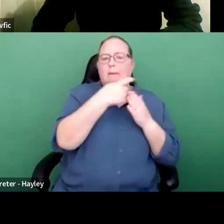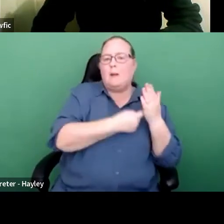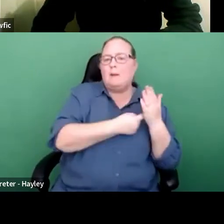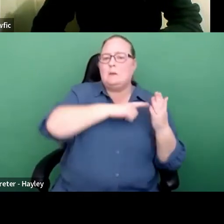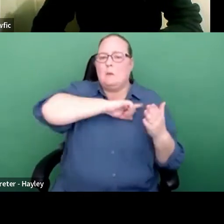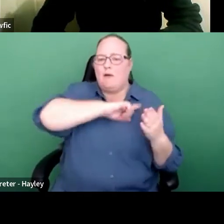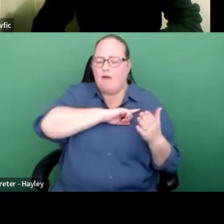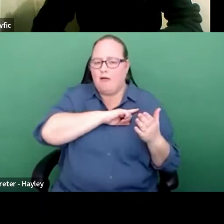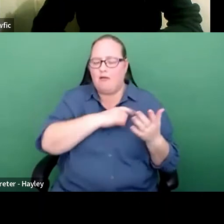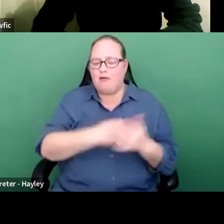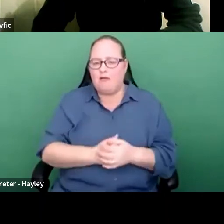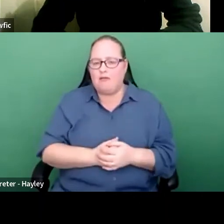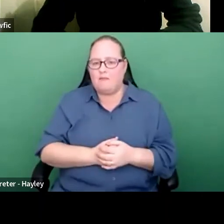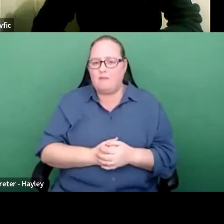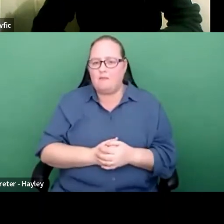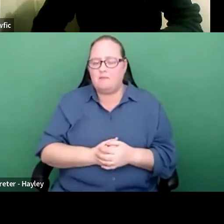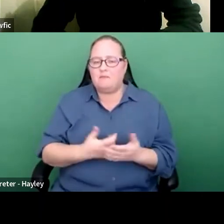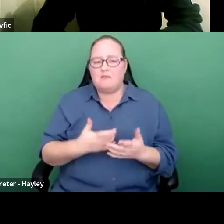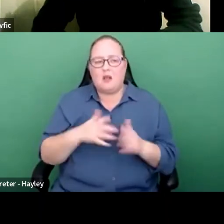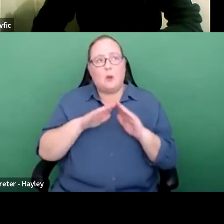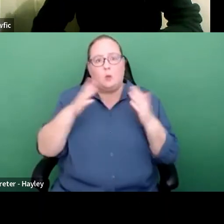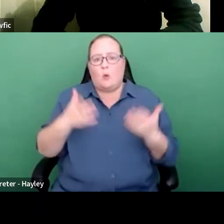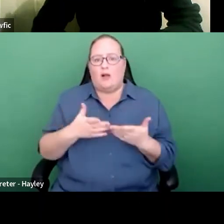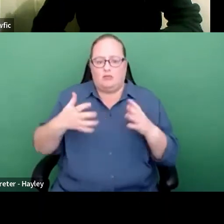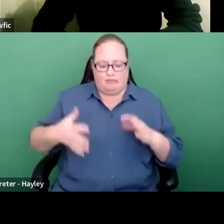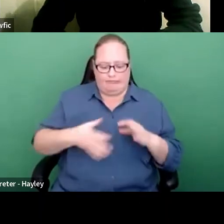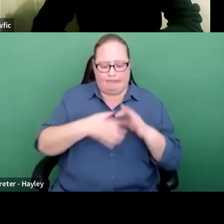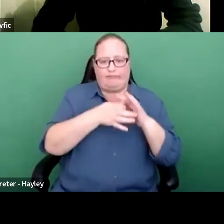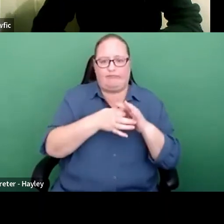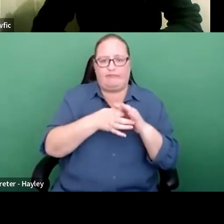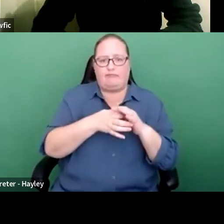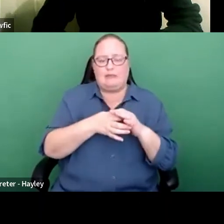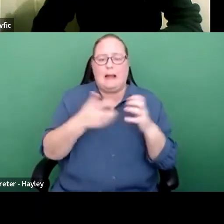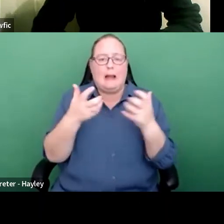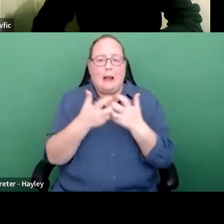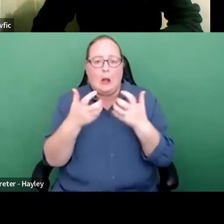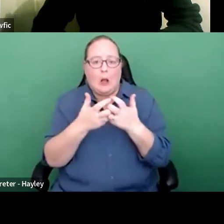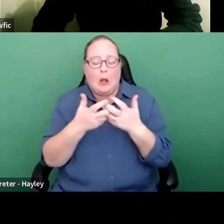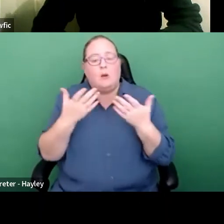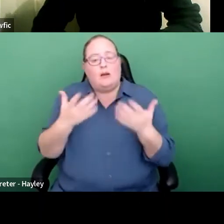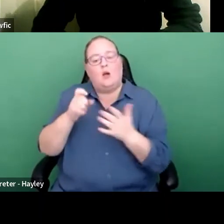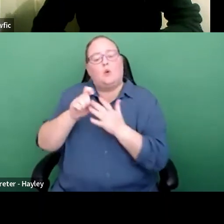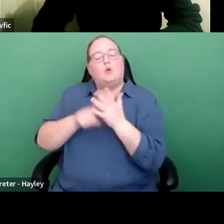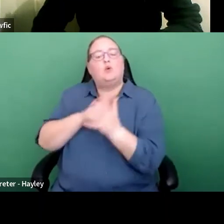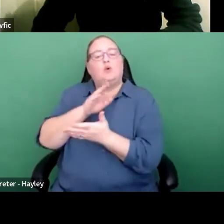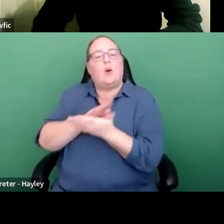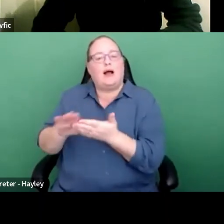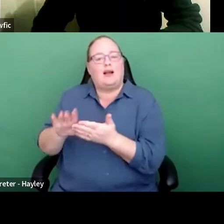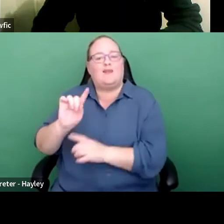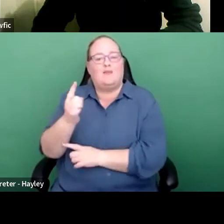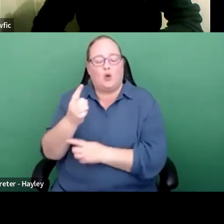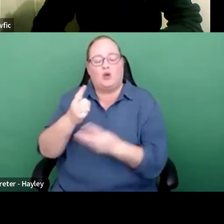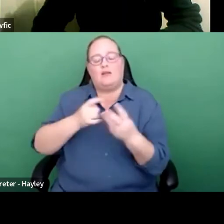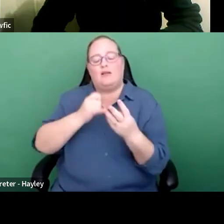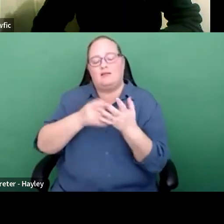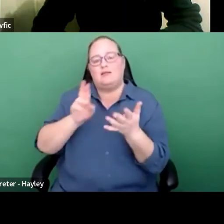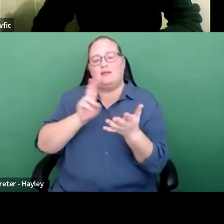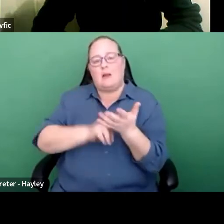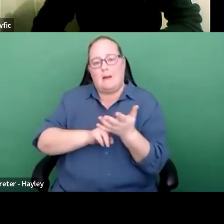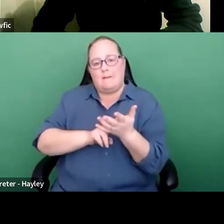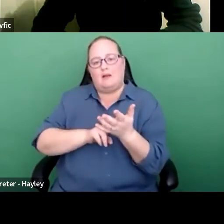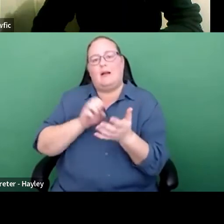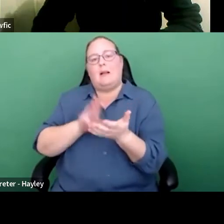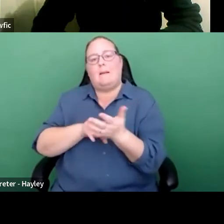is this relevant at all in the world? So over to Johannes first, then Simon, then Mayanka on